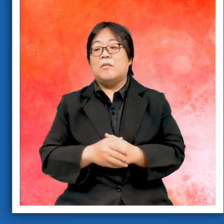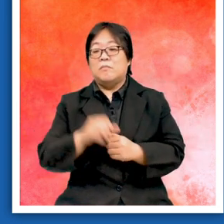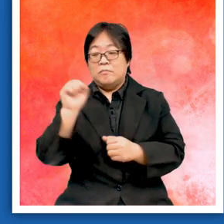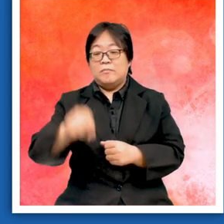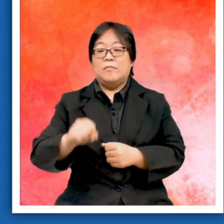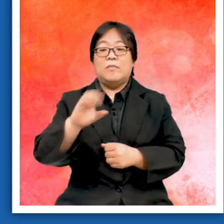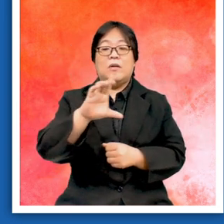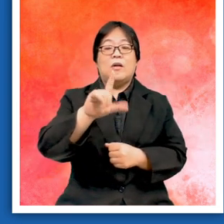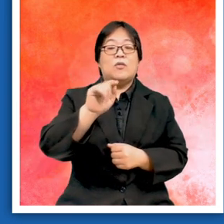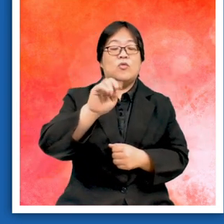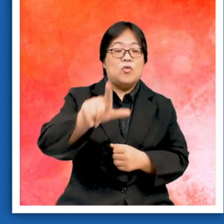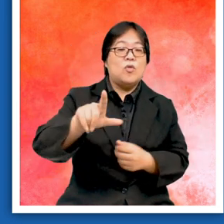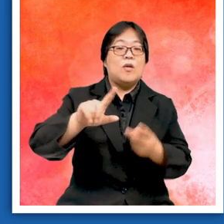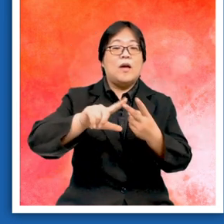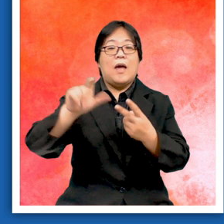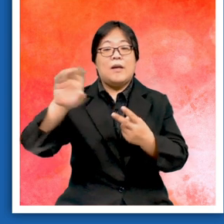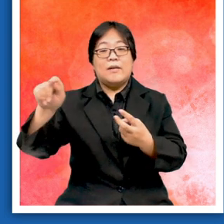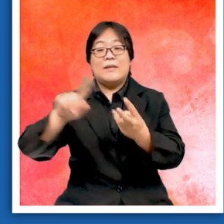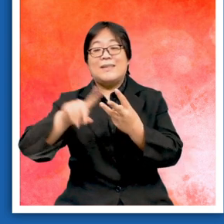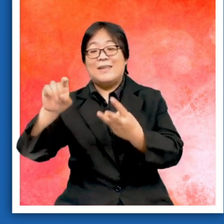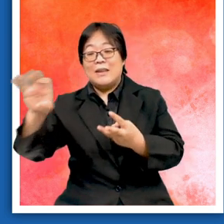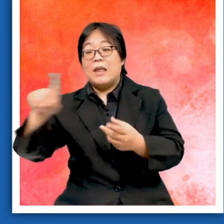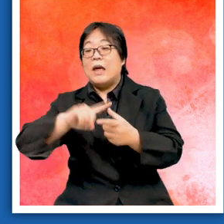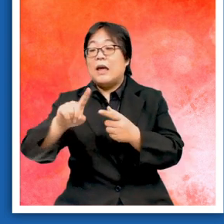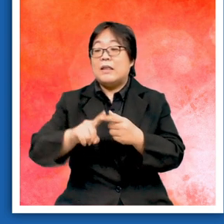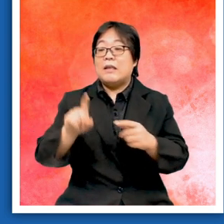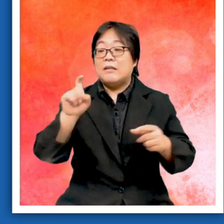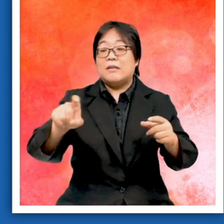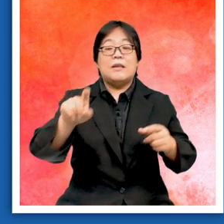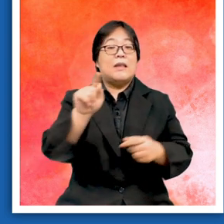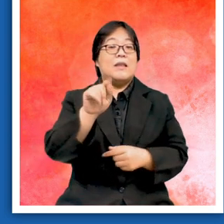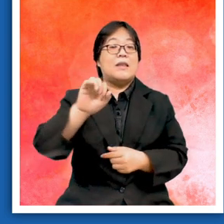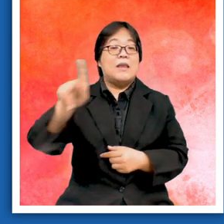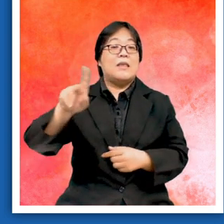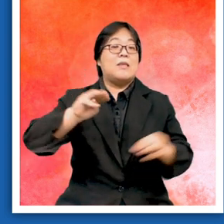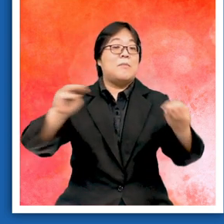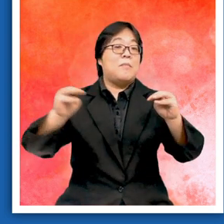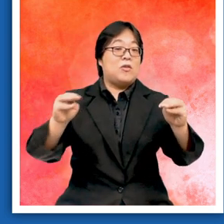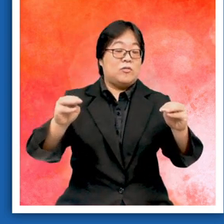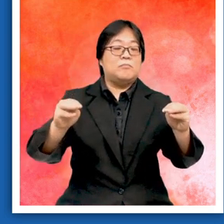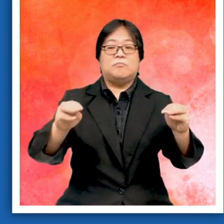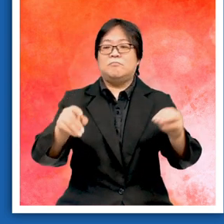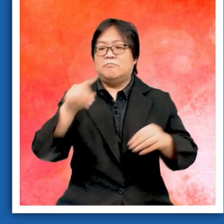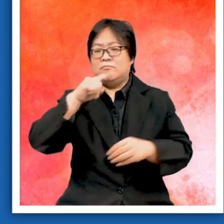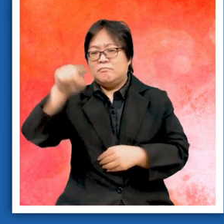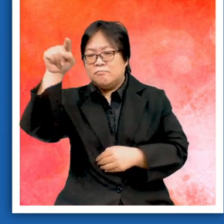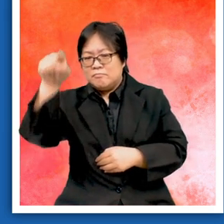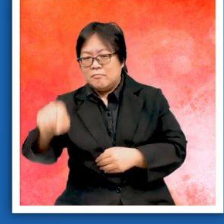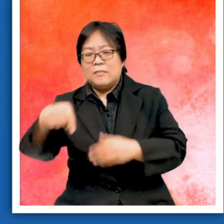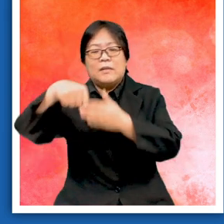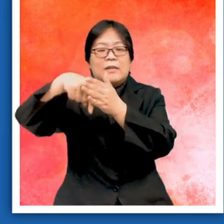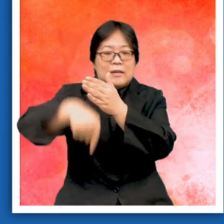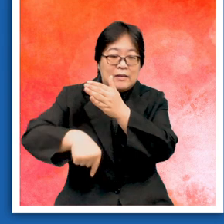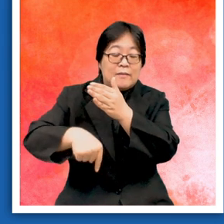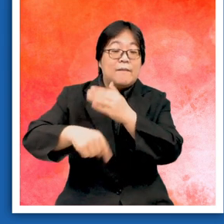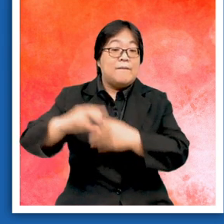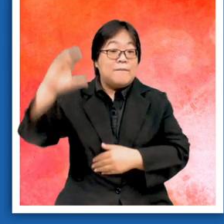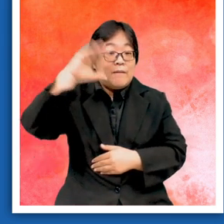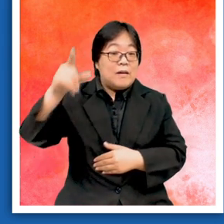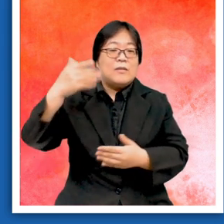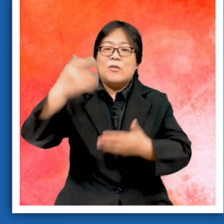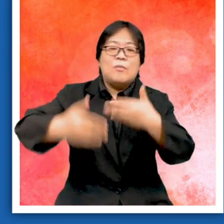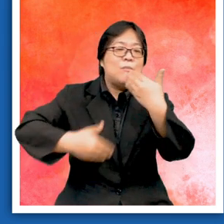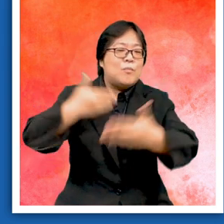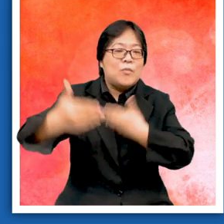simply right click on then and then click on Task Manager and then go to details and find the